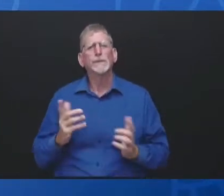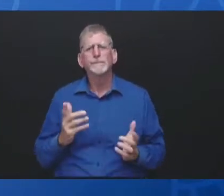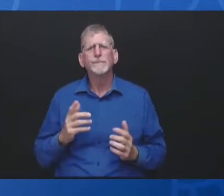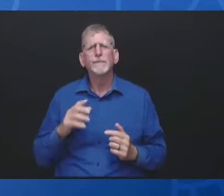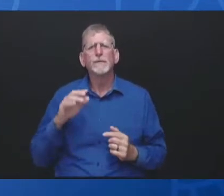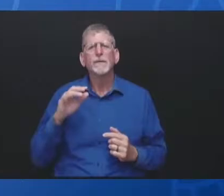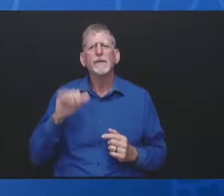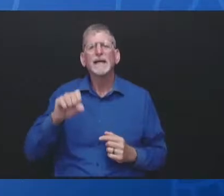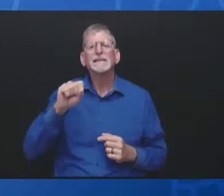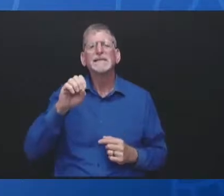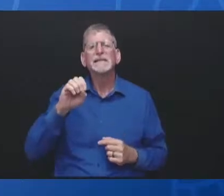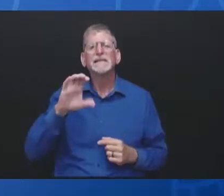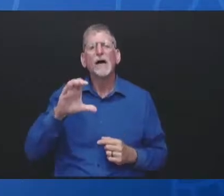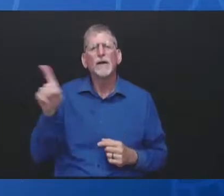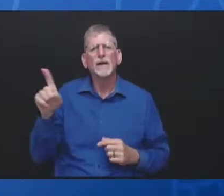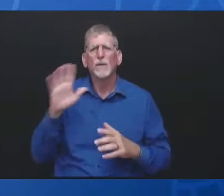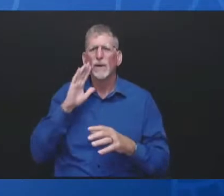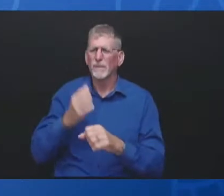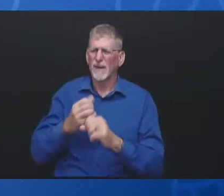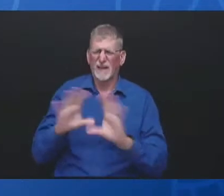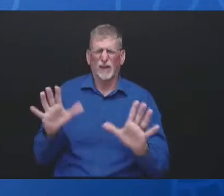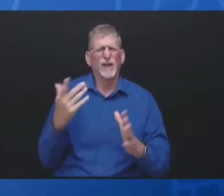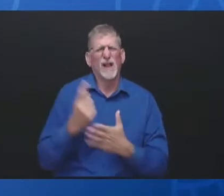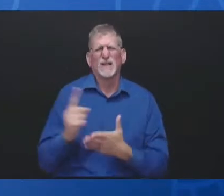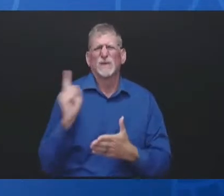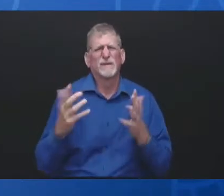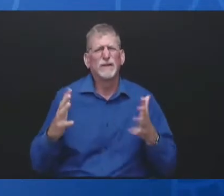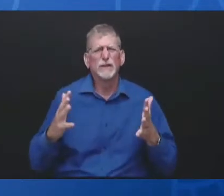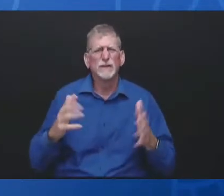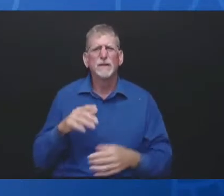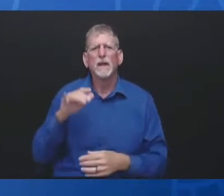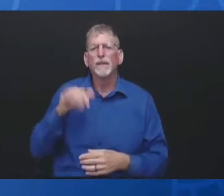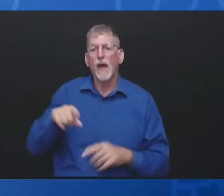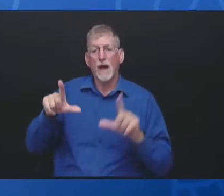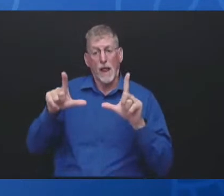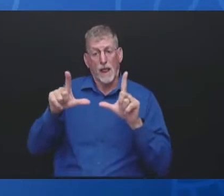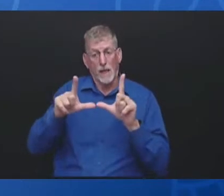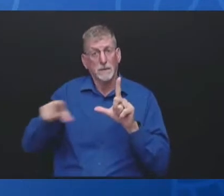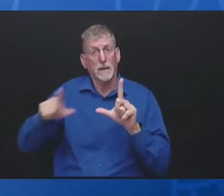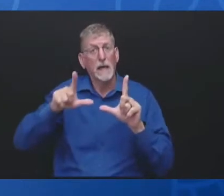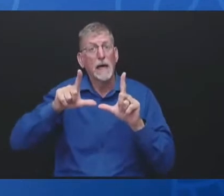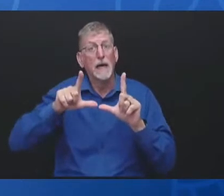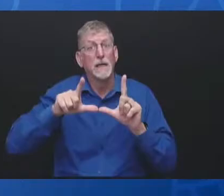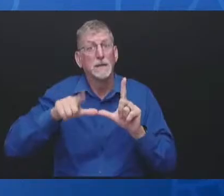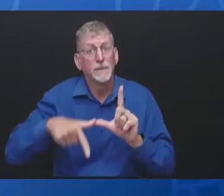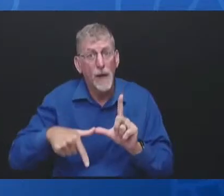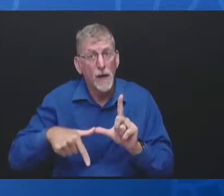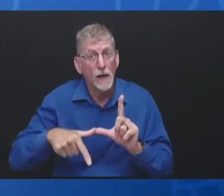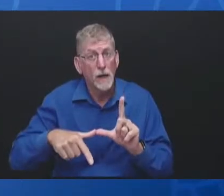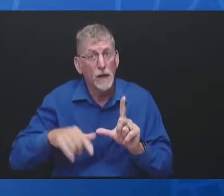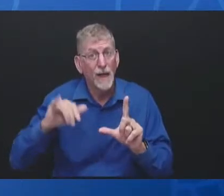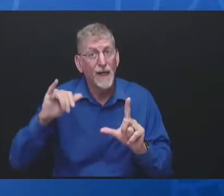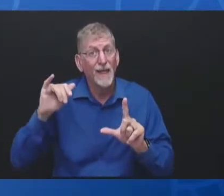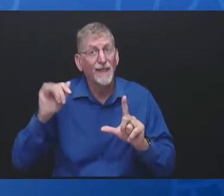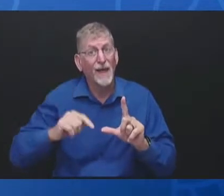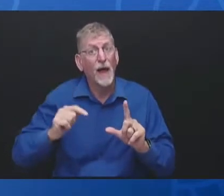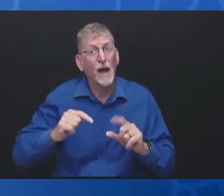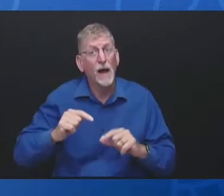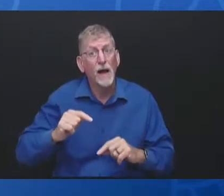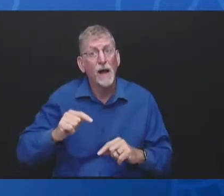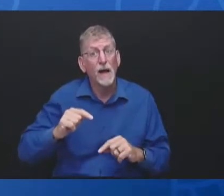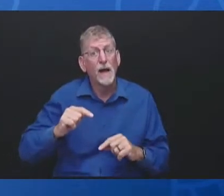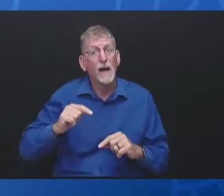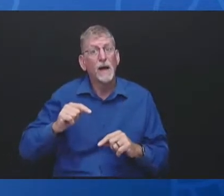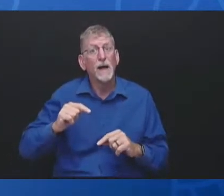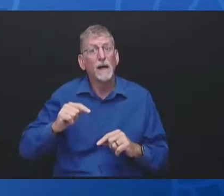made clear last week, that this license expires. That, of course, is going to be felt.